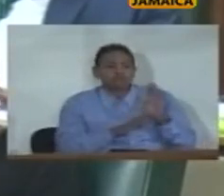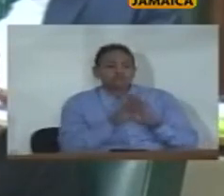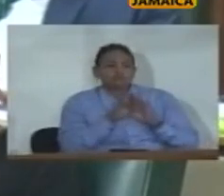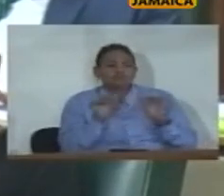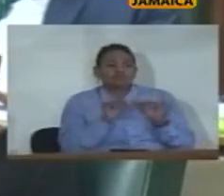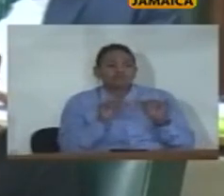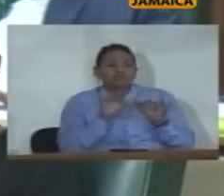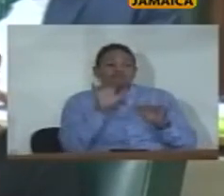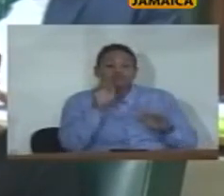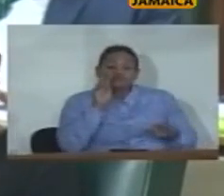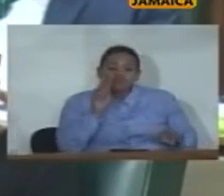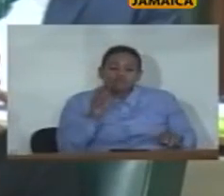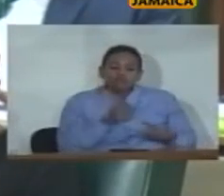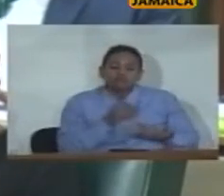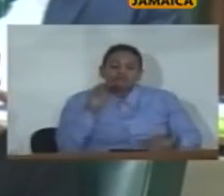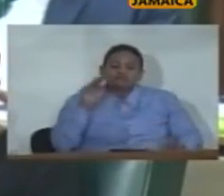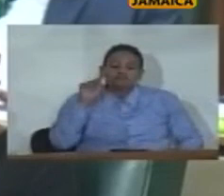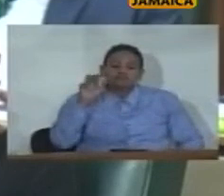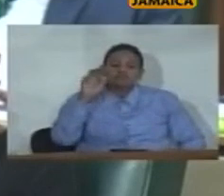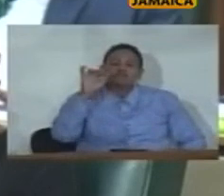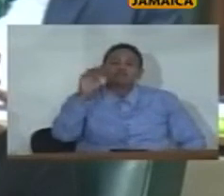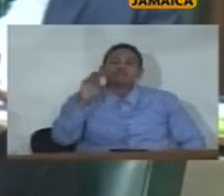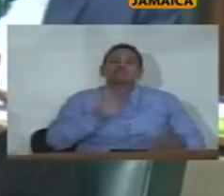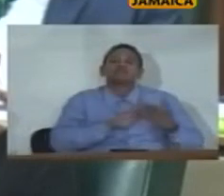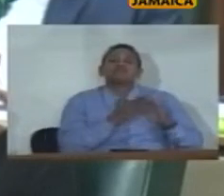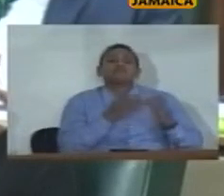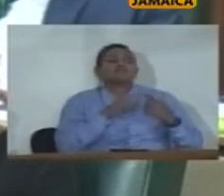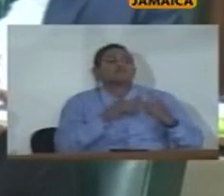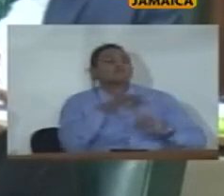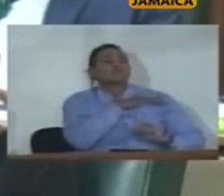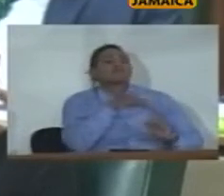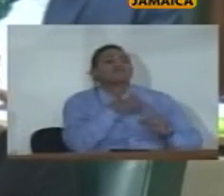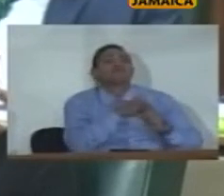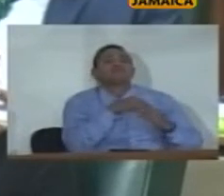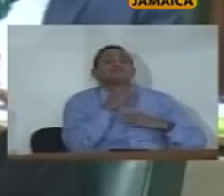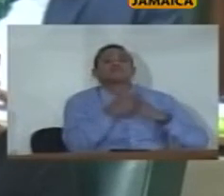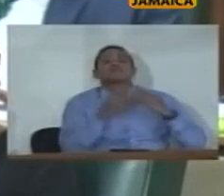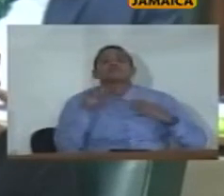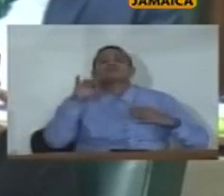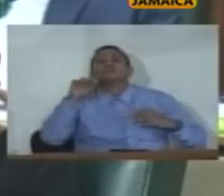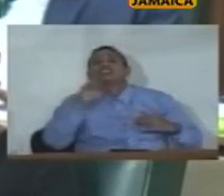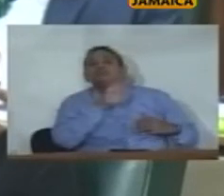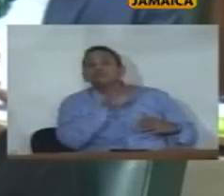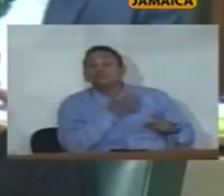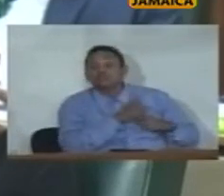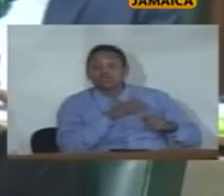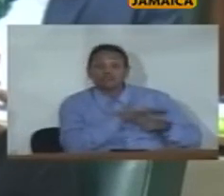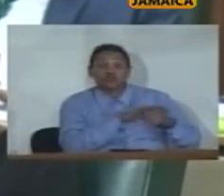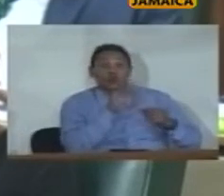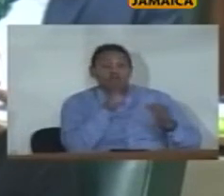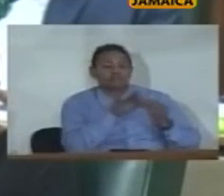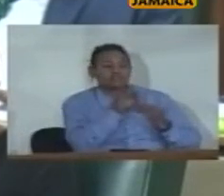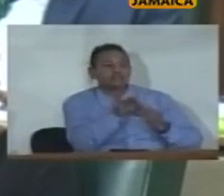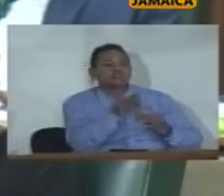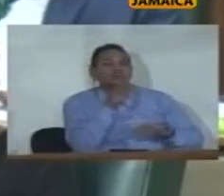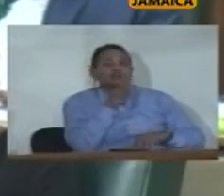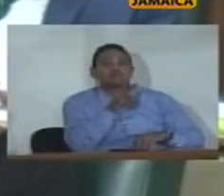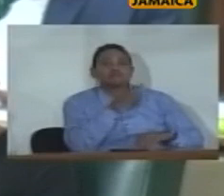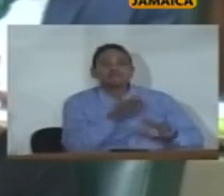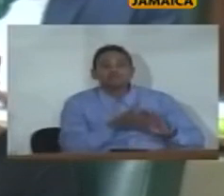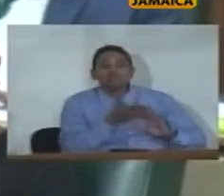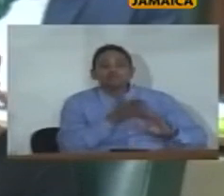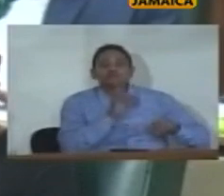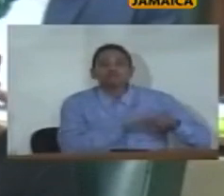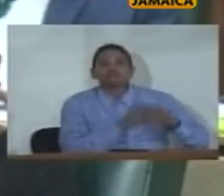measures, the Mount Salem community and environment in the parish of St. James zone of extension of period of operation number